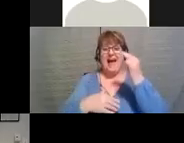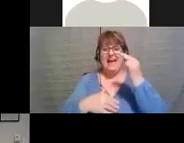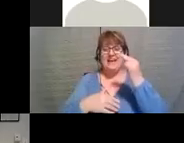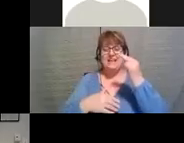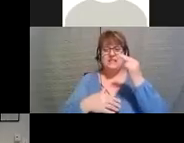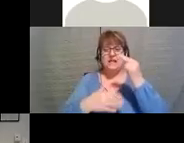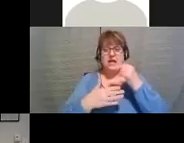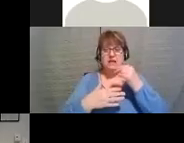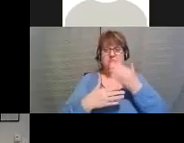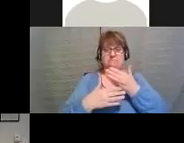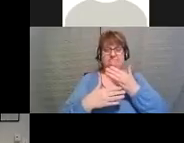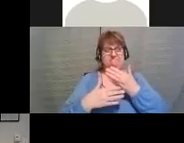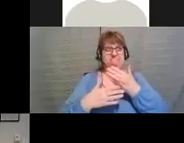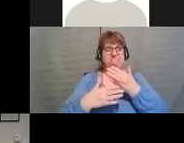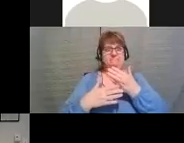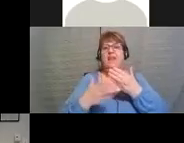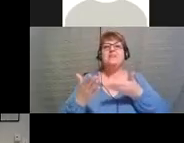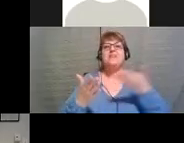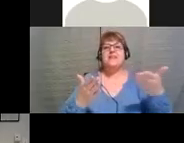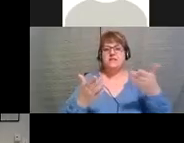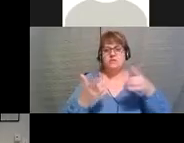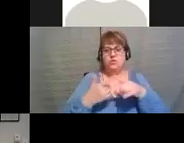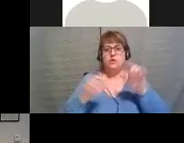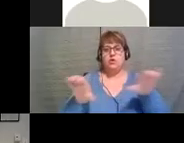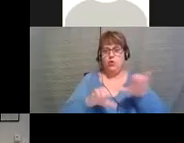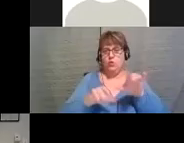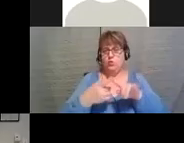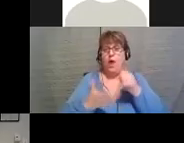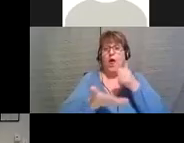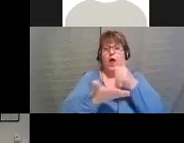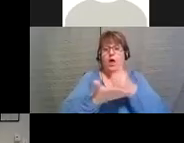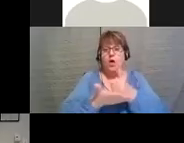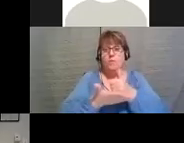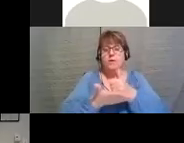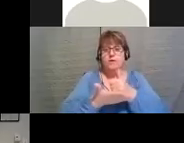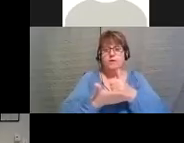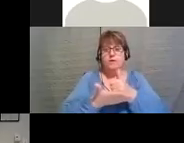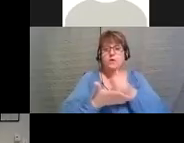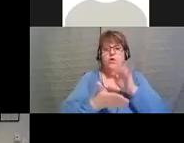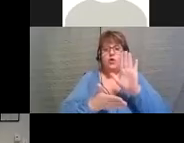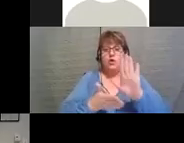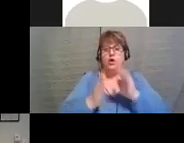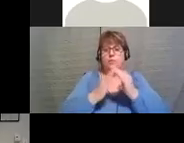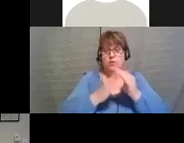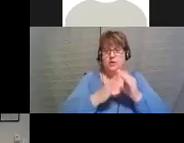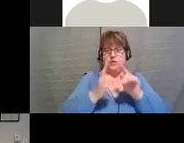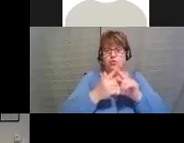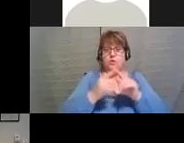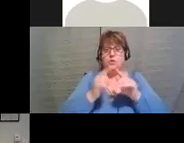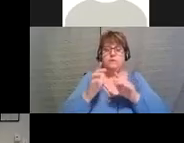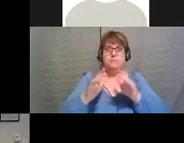interventions, the highest efficiency things that you could do in cooperation with a community to improve their overall health